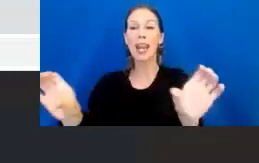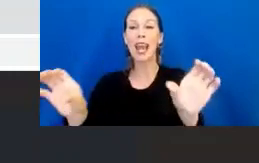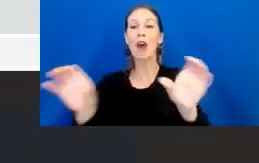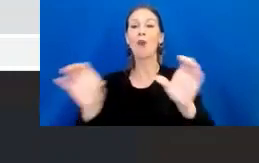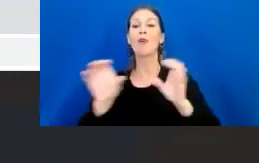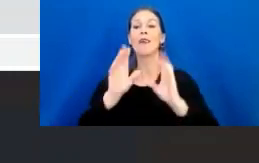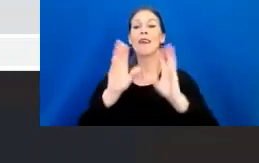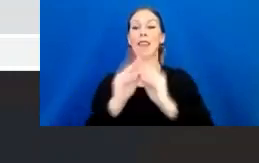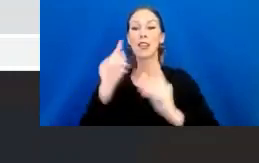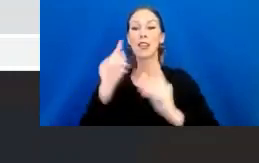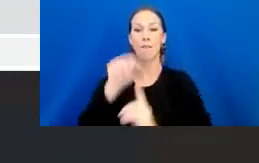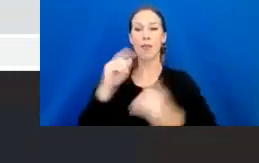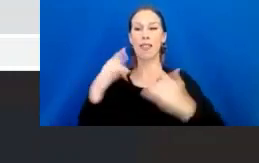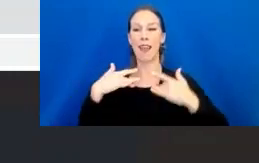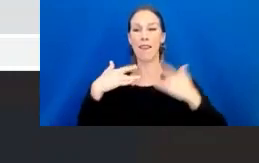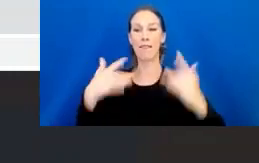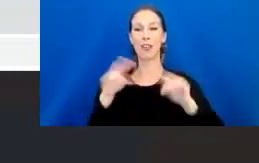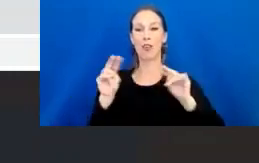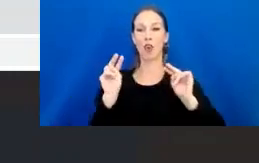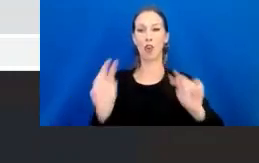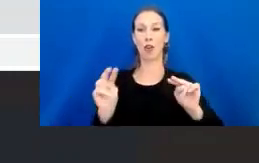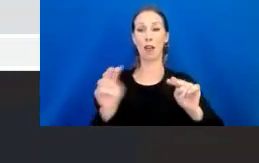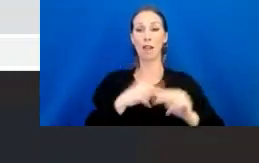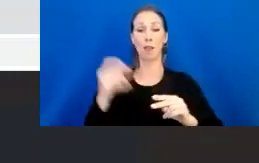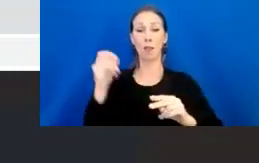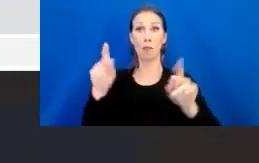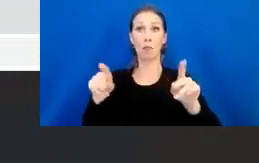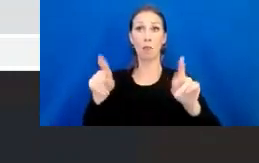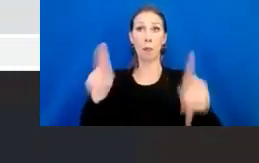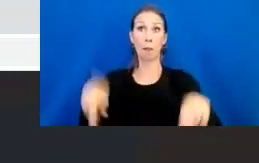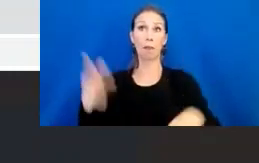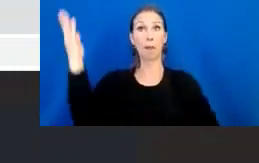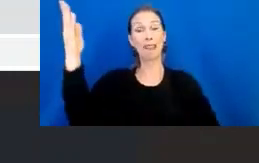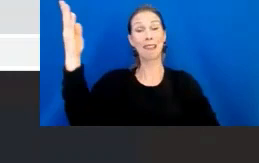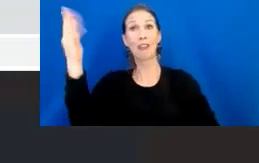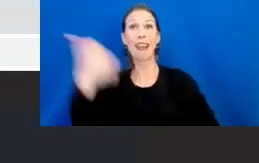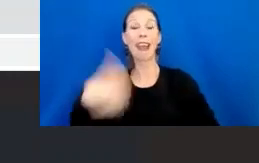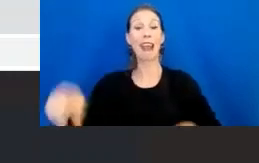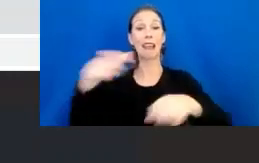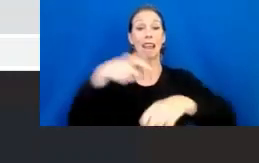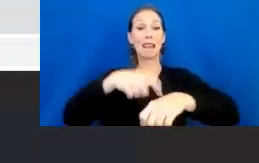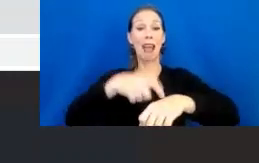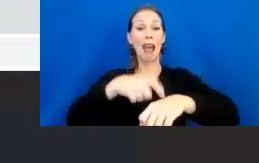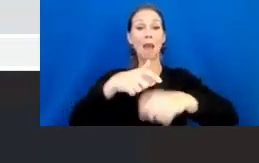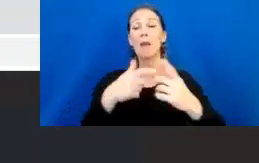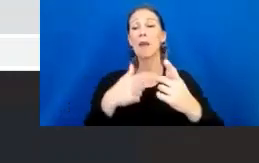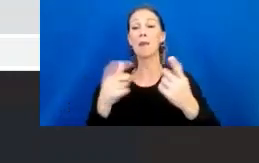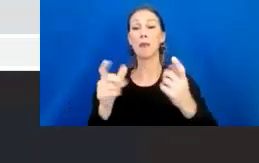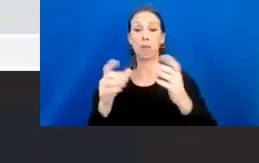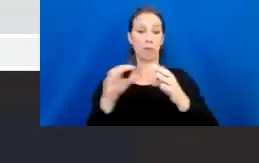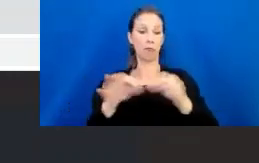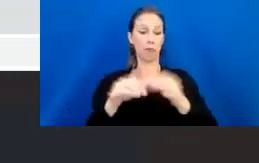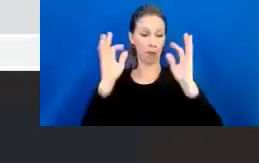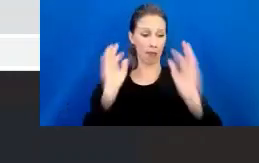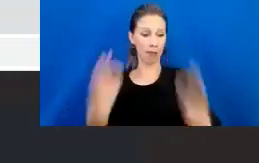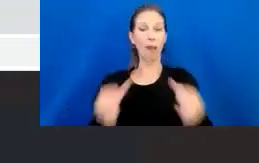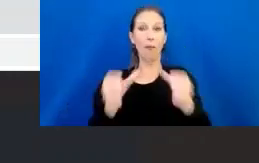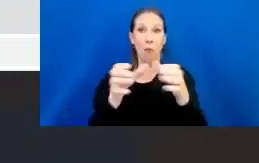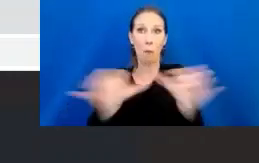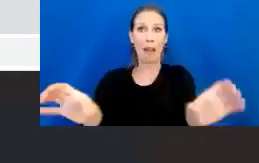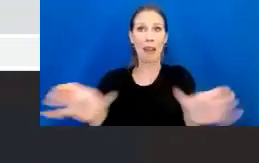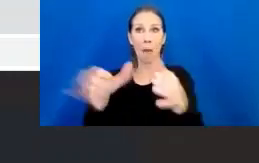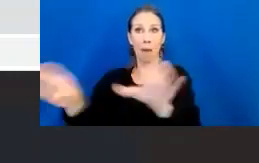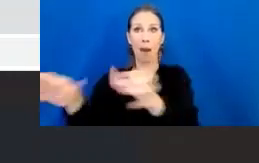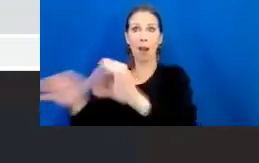currently viewing. So if the presenter at any time said, we're going to now break out into smaller groups, and you click on that